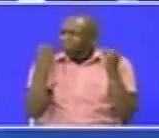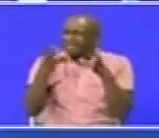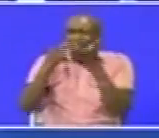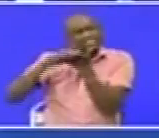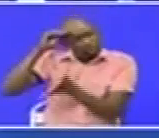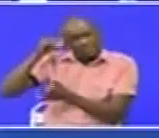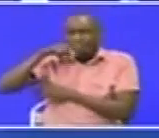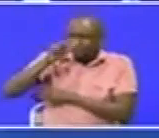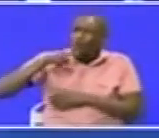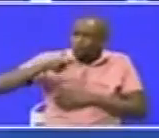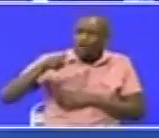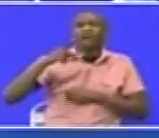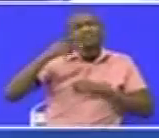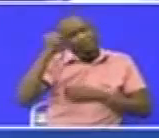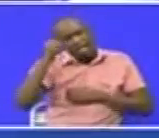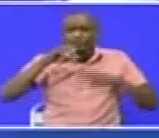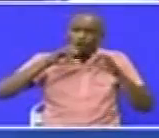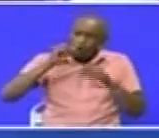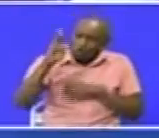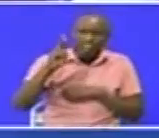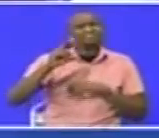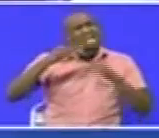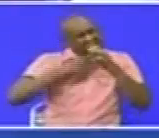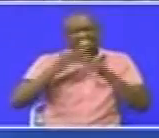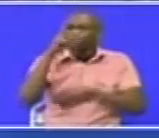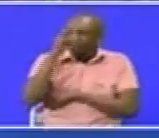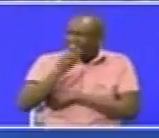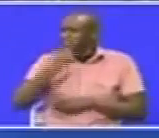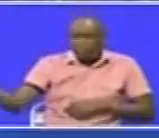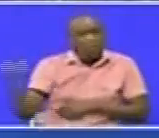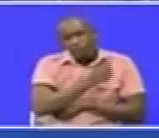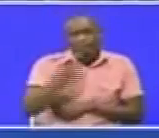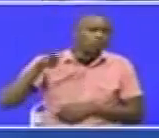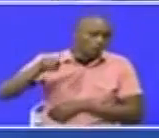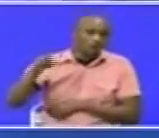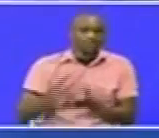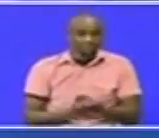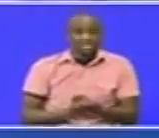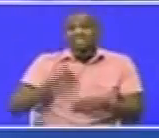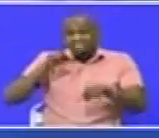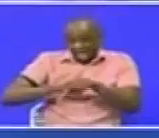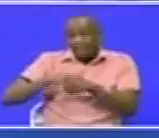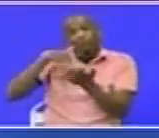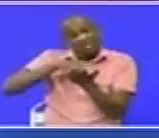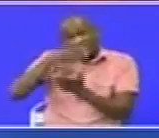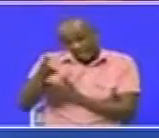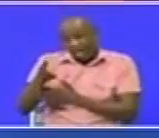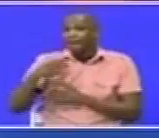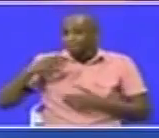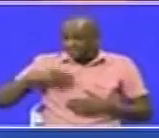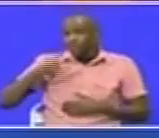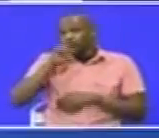students walk 5 to 8 kilometers to and from school every day. In their weakness, there were those who